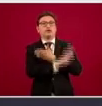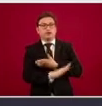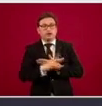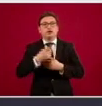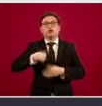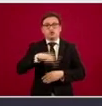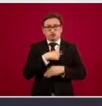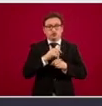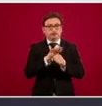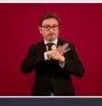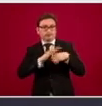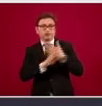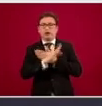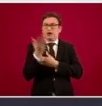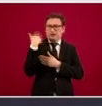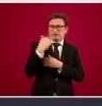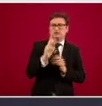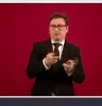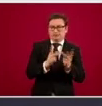like the